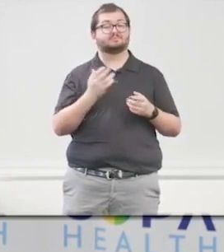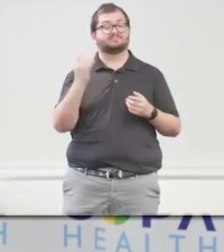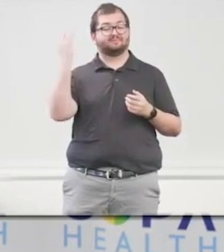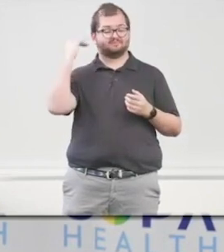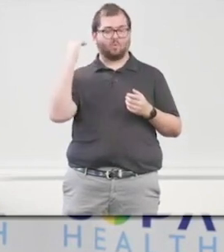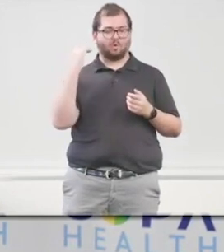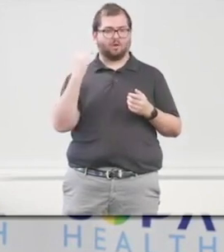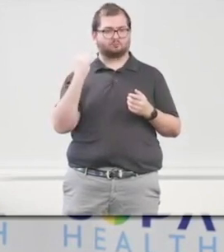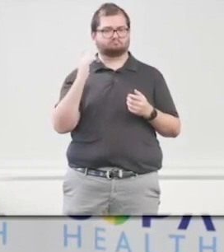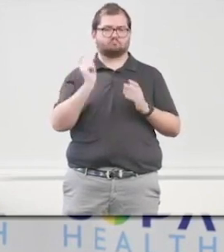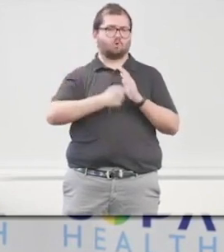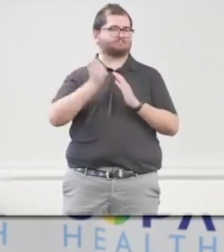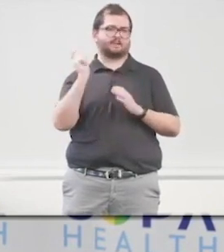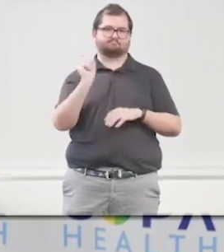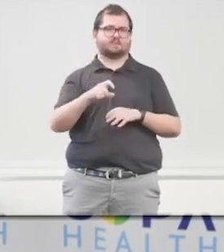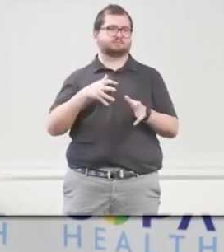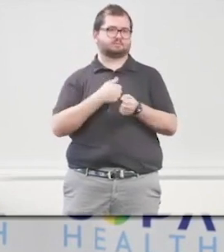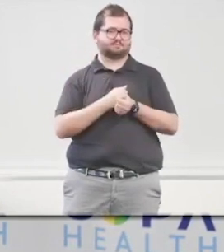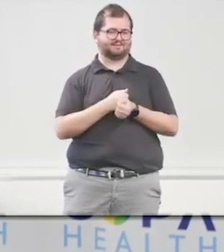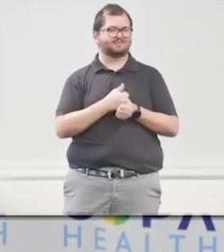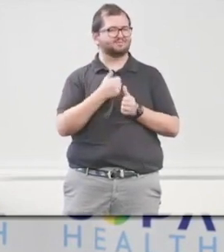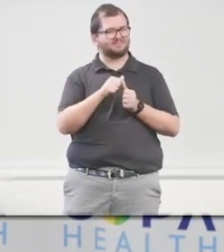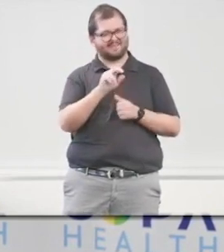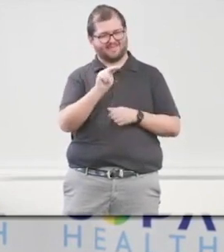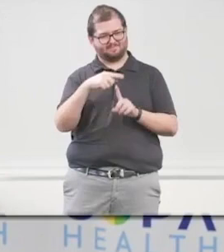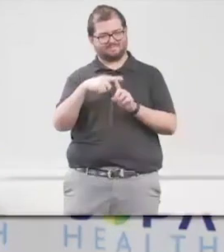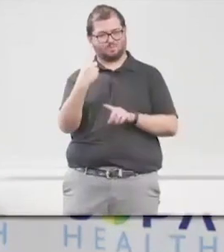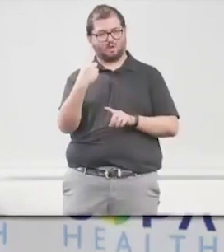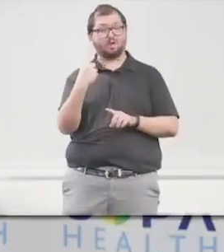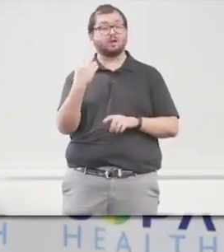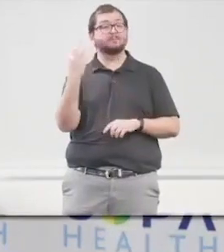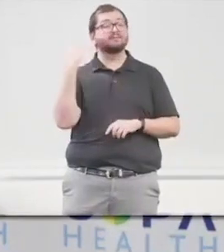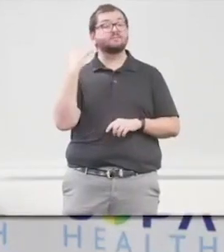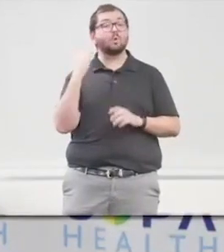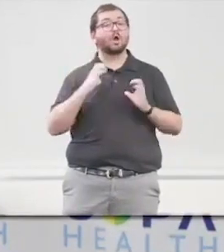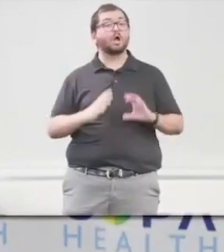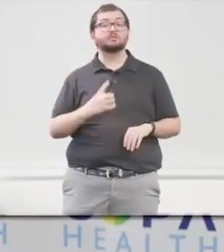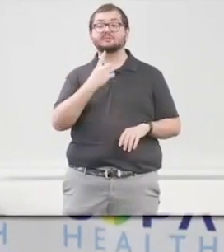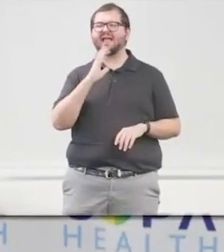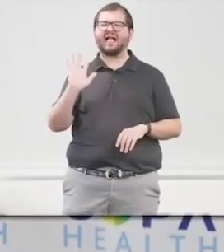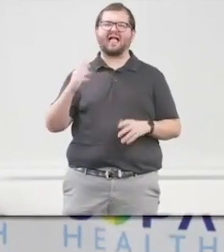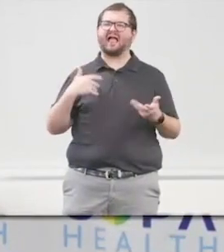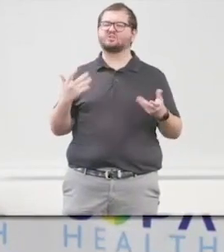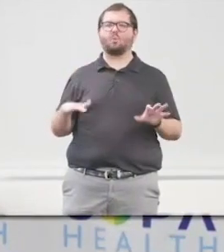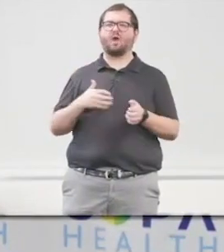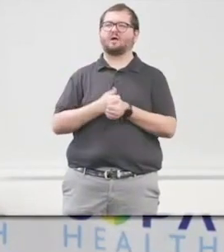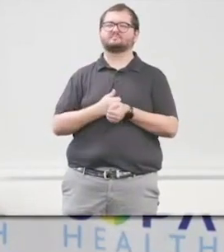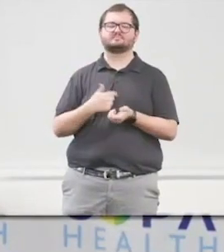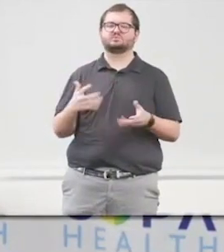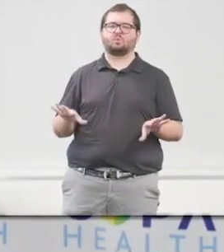and those kind of things. They didn't allow their customers the ability to say, I don't want the latest and greatest update. I want to be able